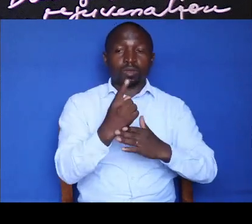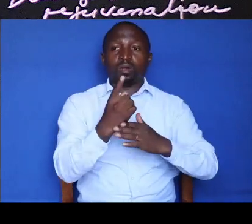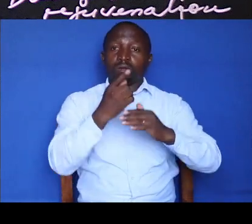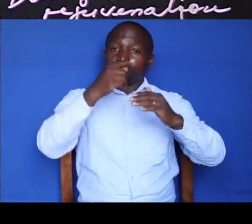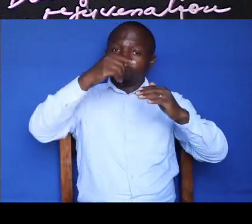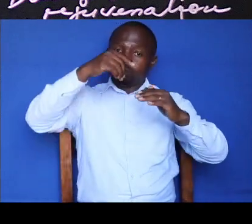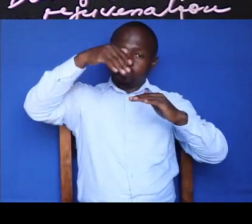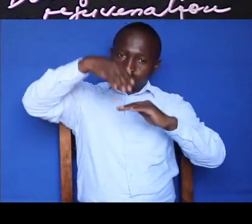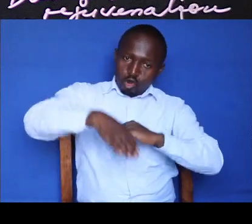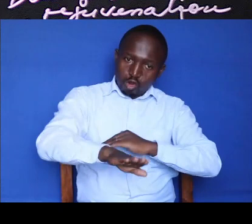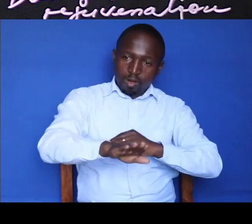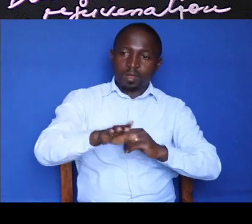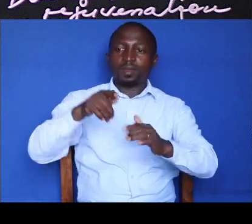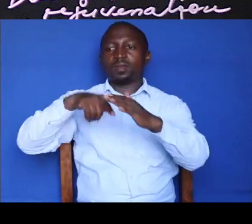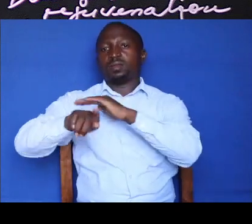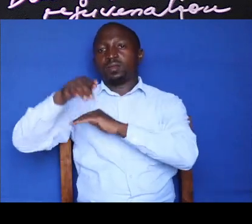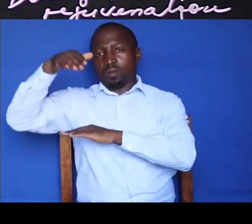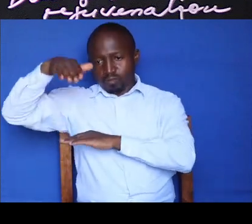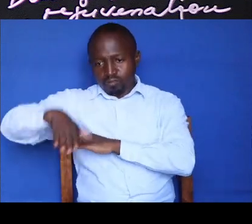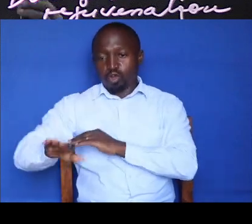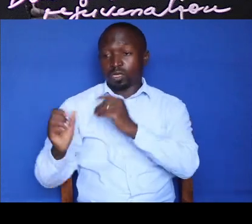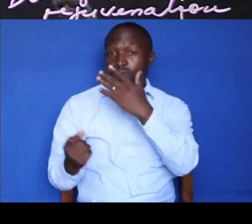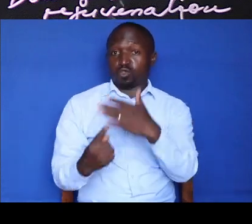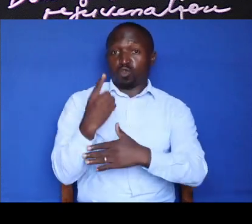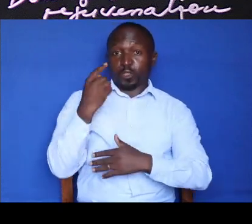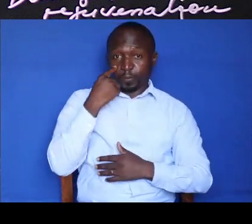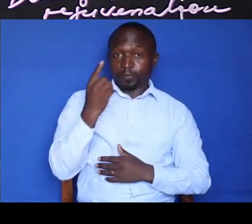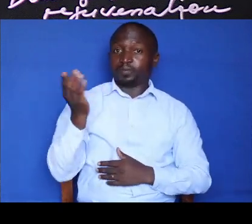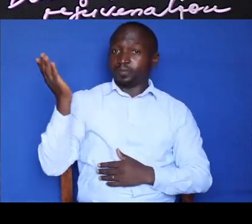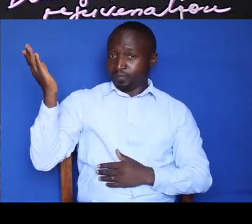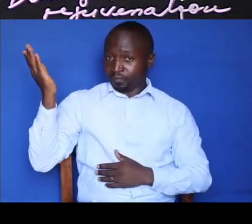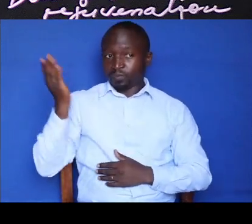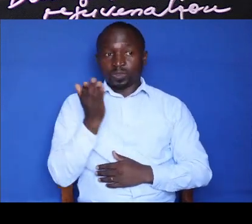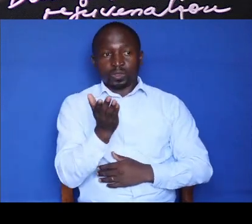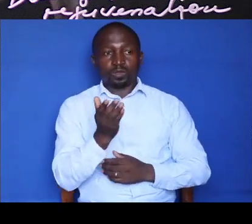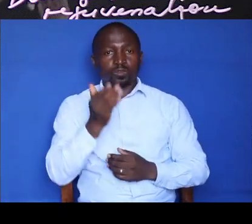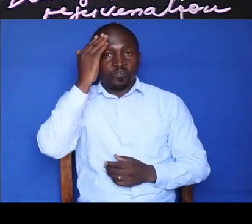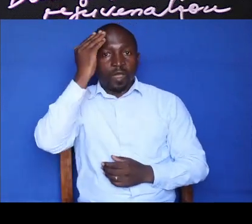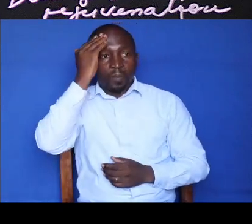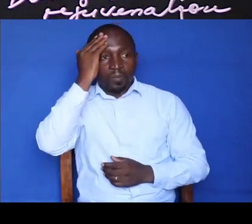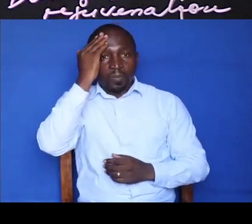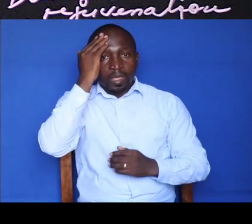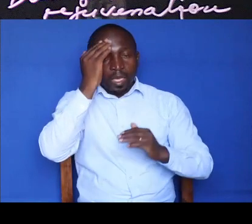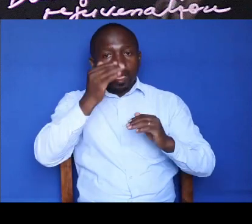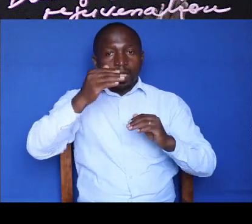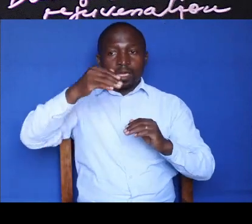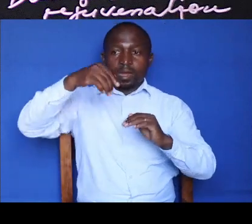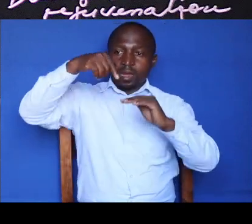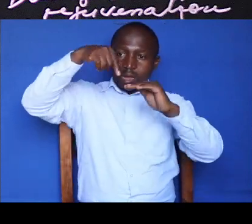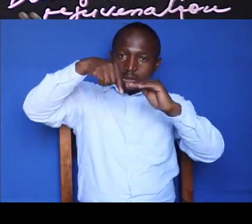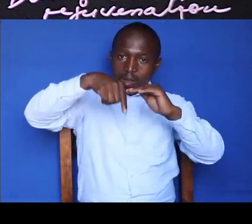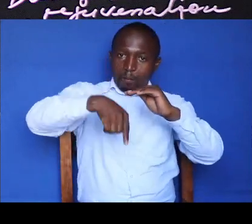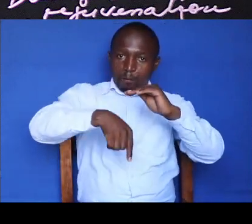develop within another the valley. And thus, valley within the valley understood as a deep,